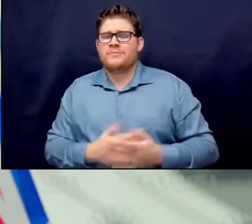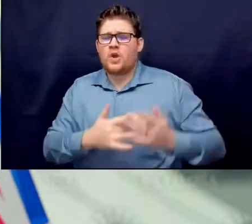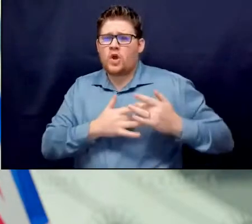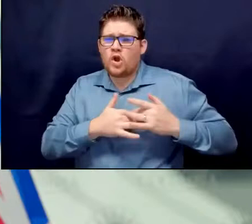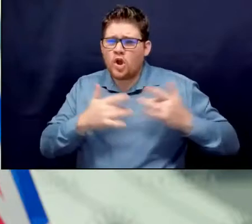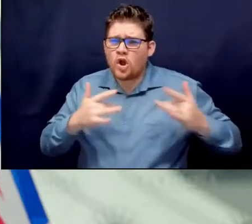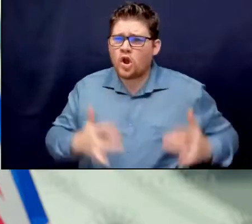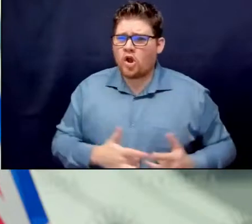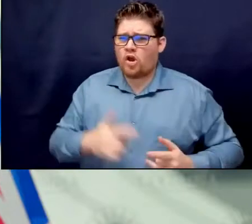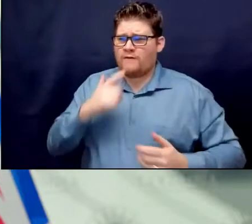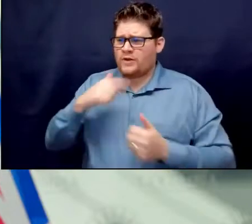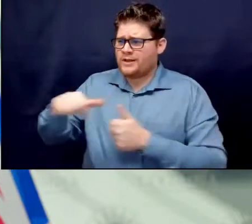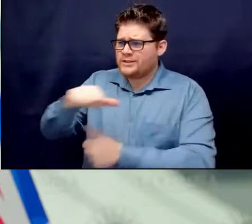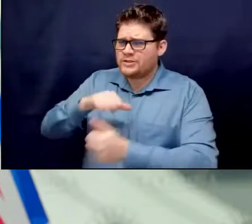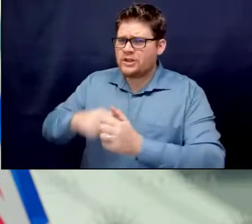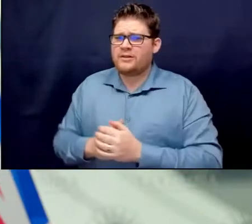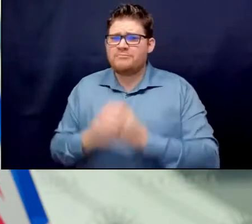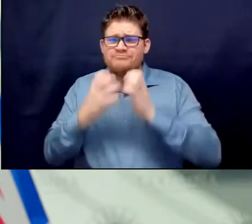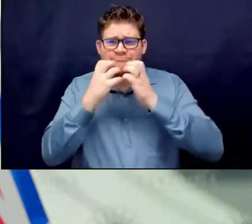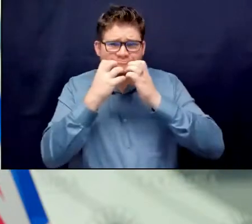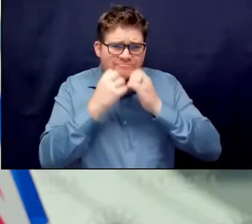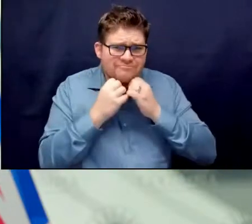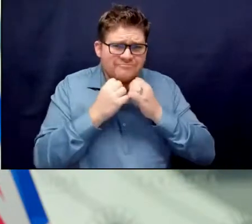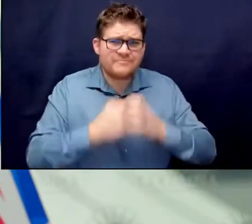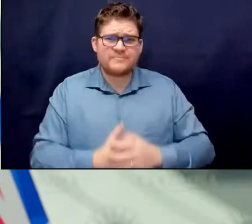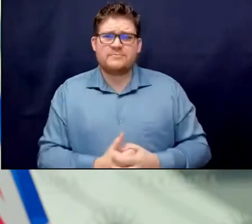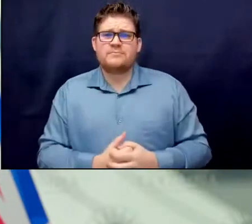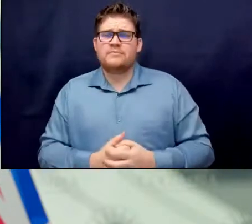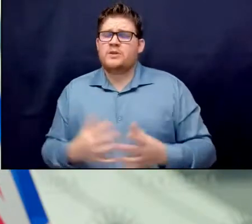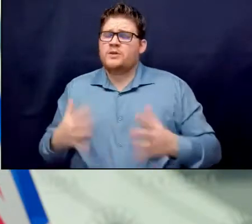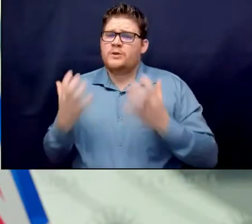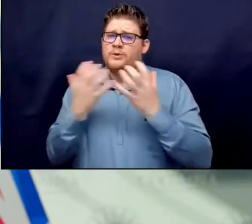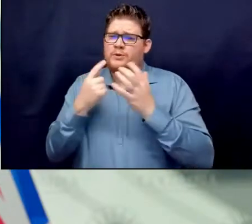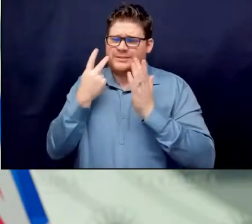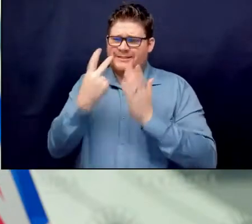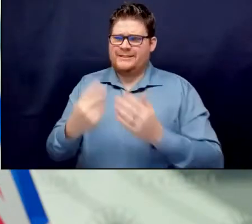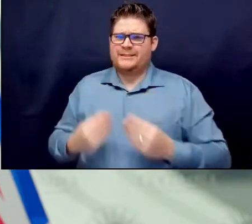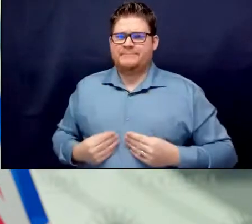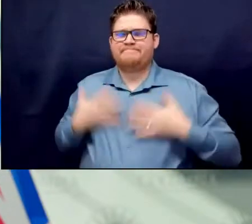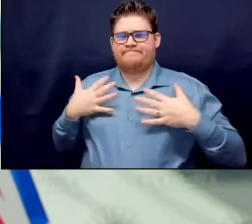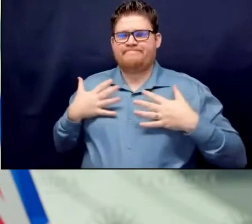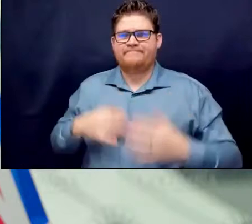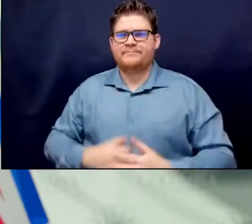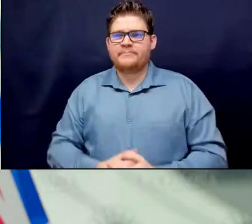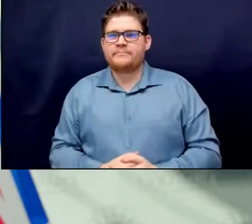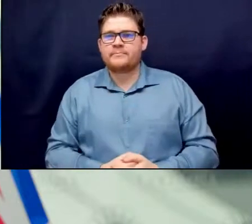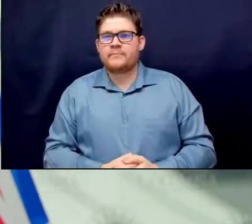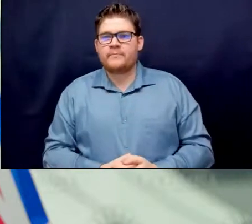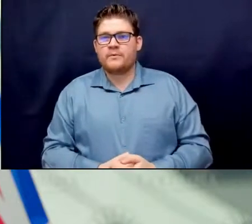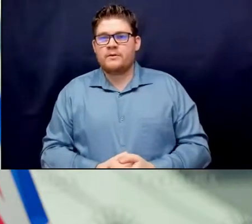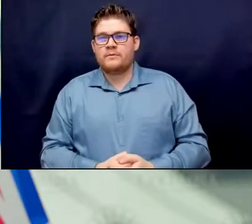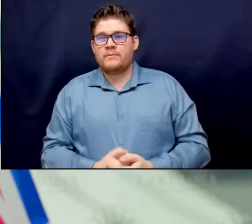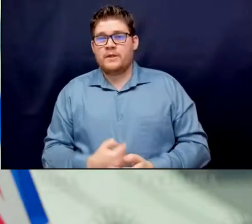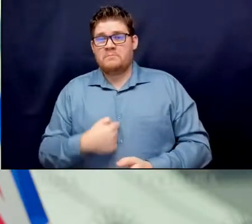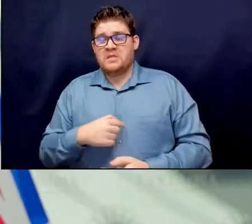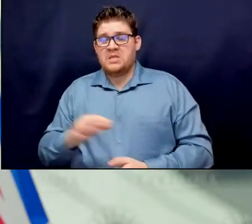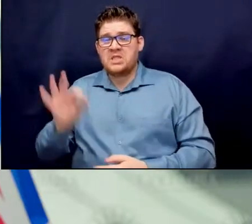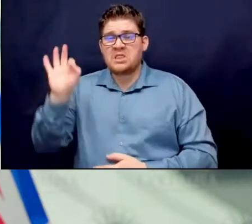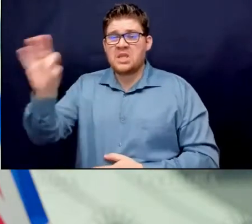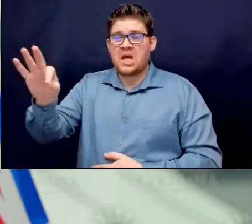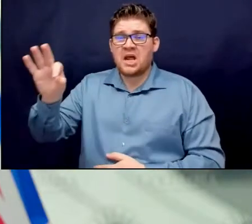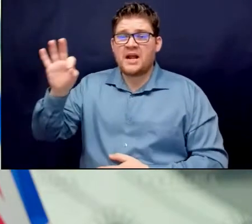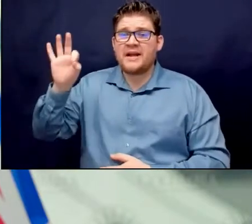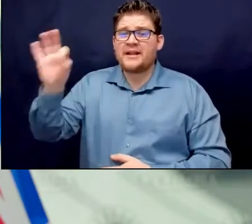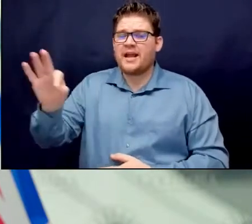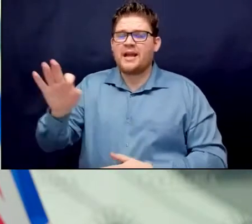work done by healthcare workers, this is inspiring. So there are no lectures to give. Start today. If you made a mistake yesterday,